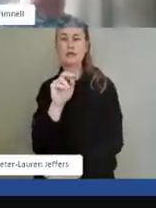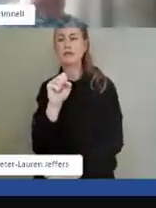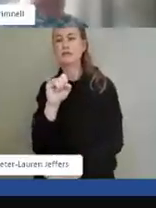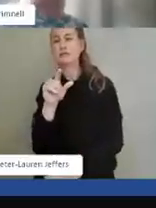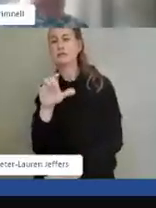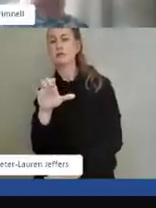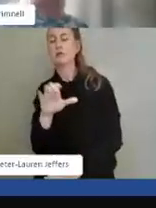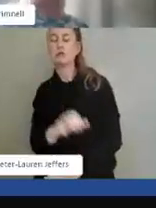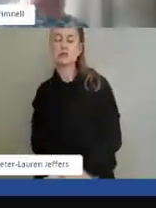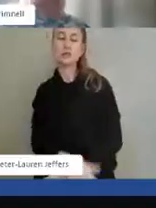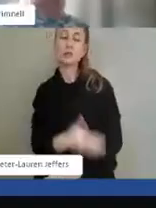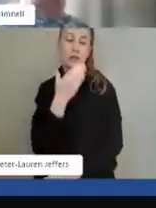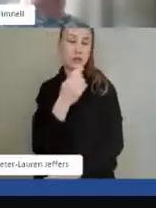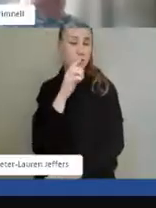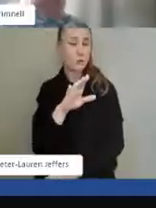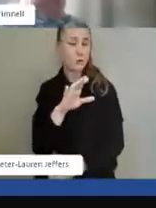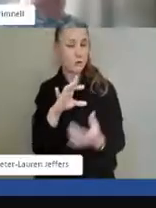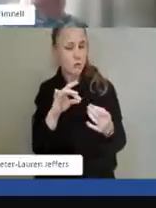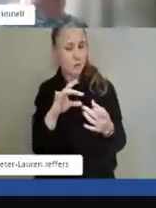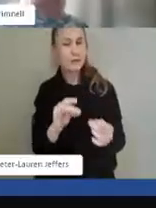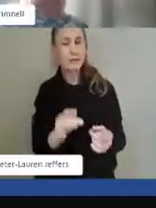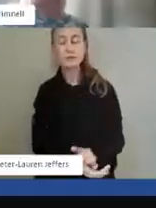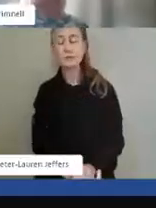Thank you for your comment, Leslie.